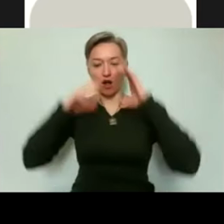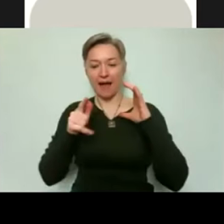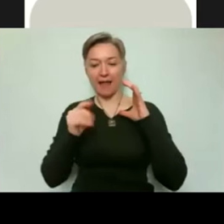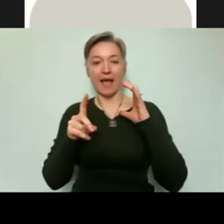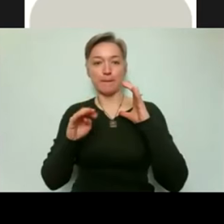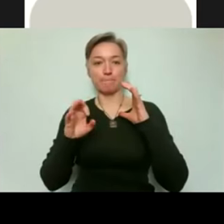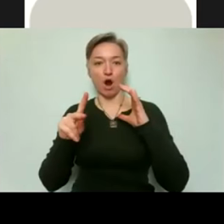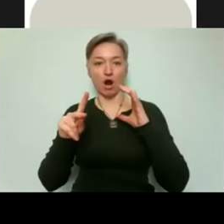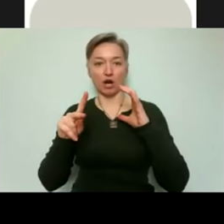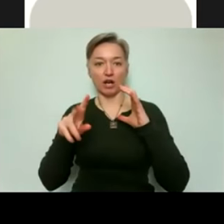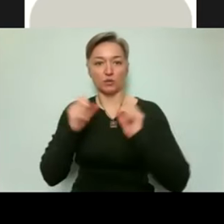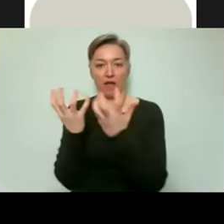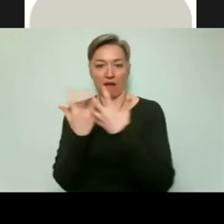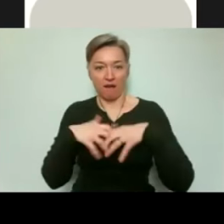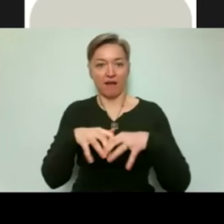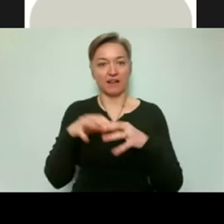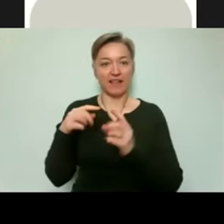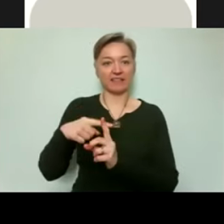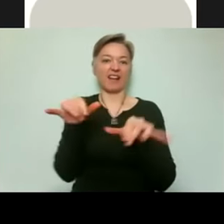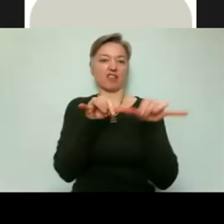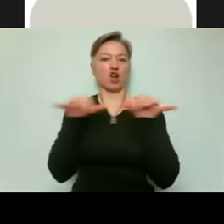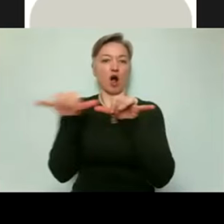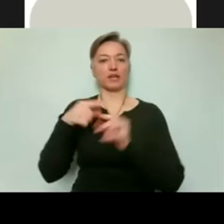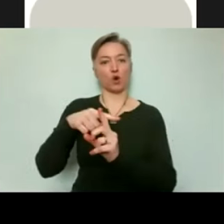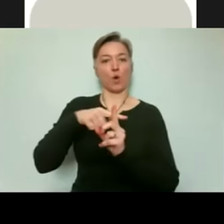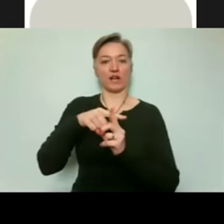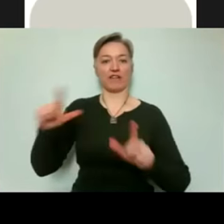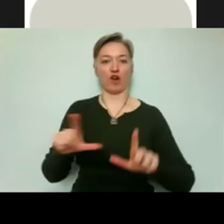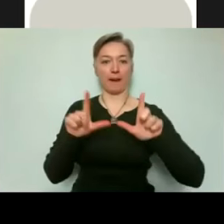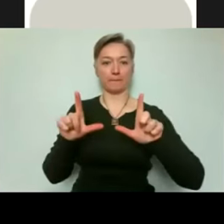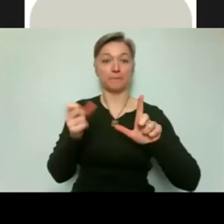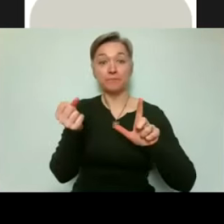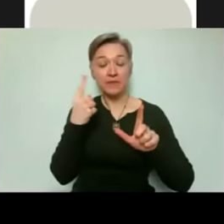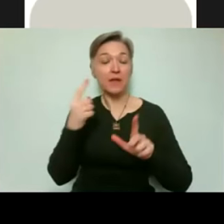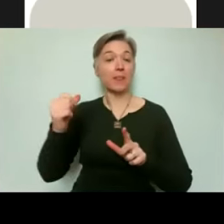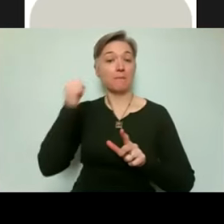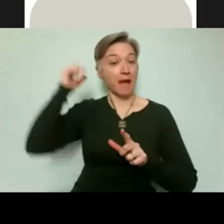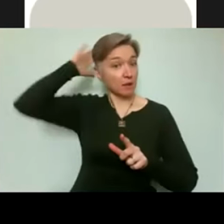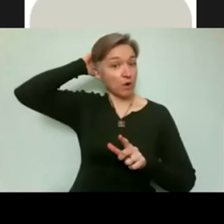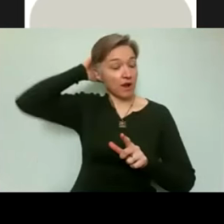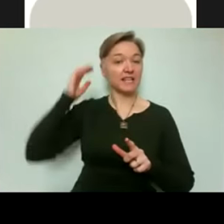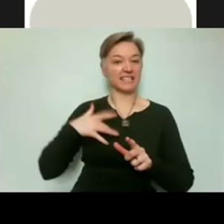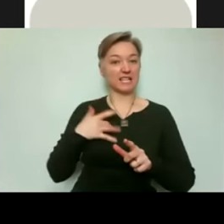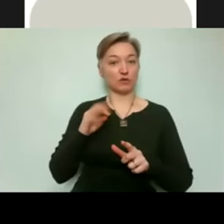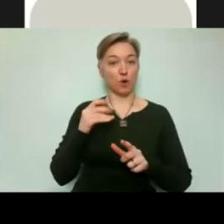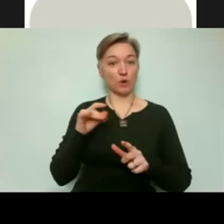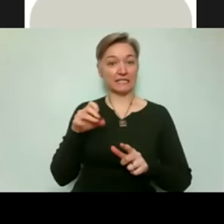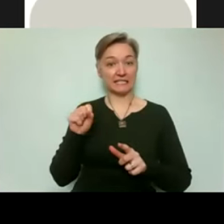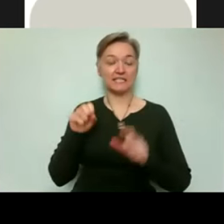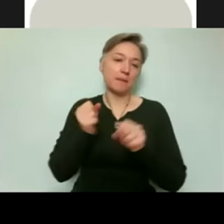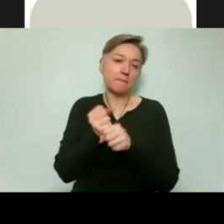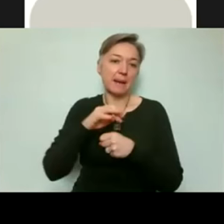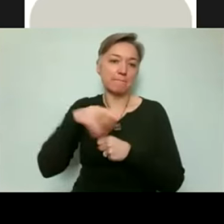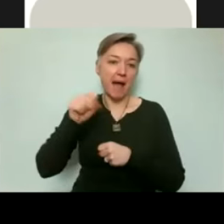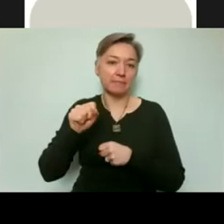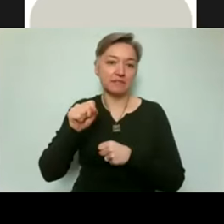Allen Institute common coordinate frame. And this is really useful because in the back of the brain where we have the sensory cortices, we can make maps to pinpoint where they are